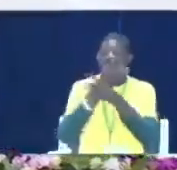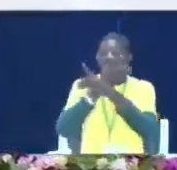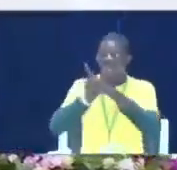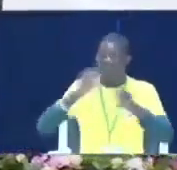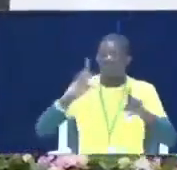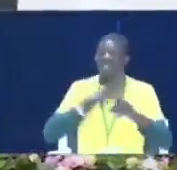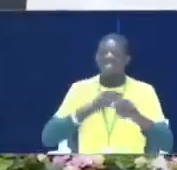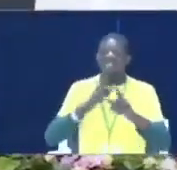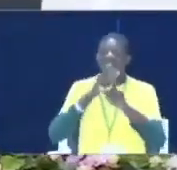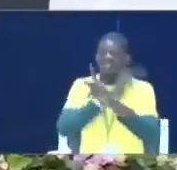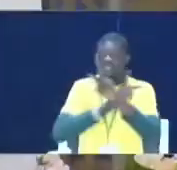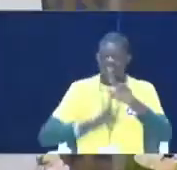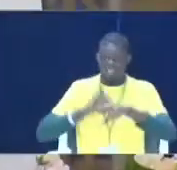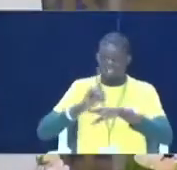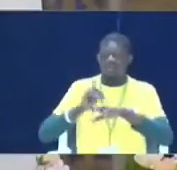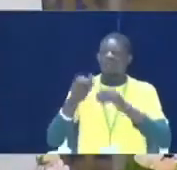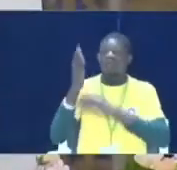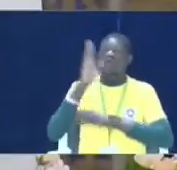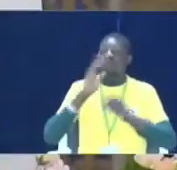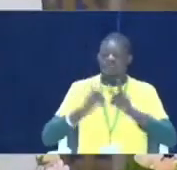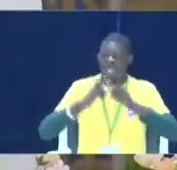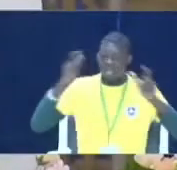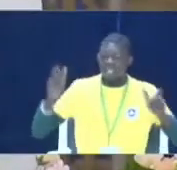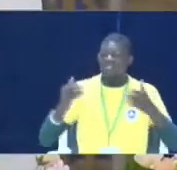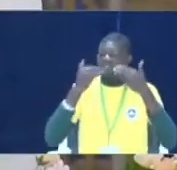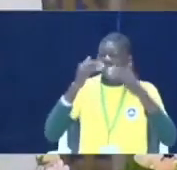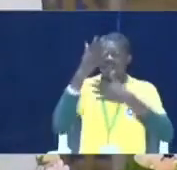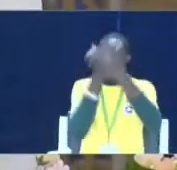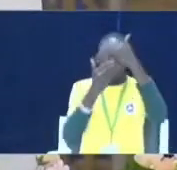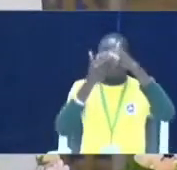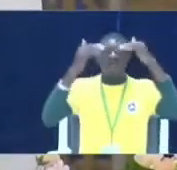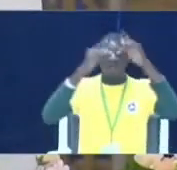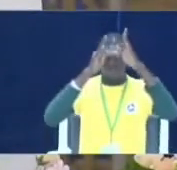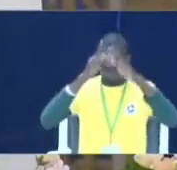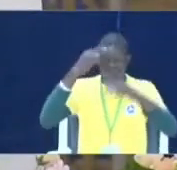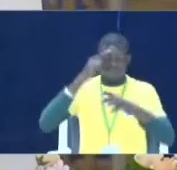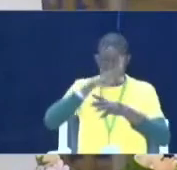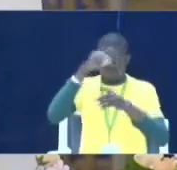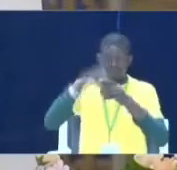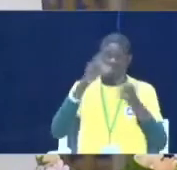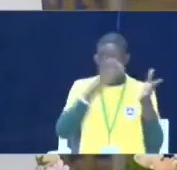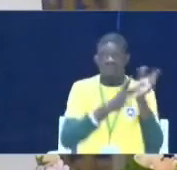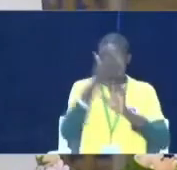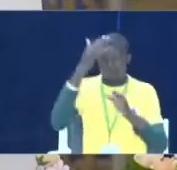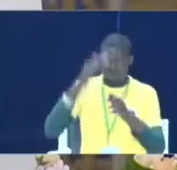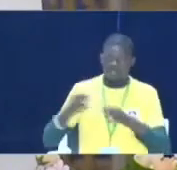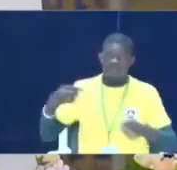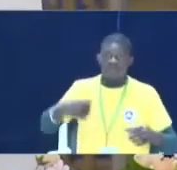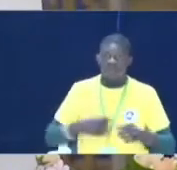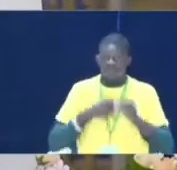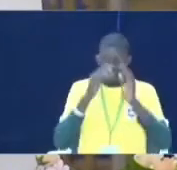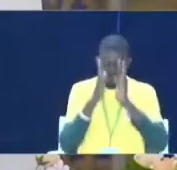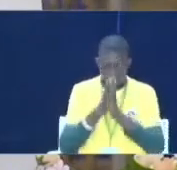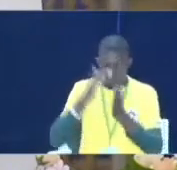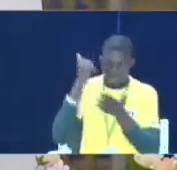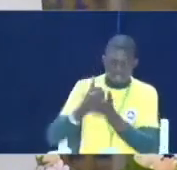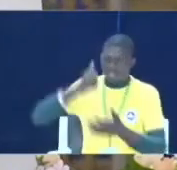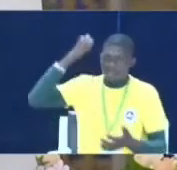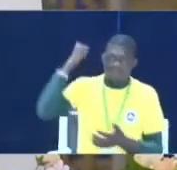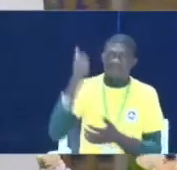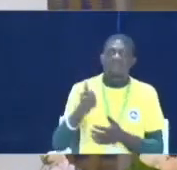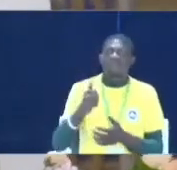let the kingdom of God be enlarged. Thank you, Heavenly Father, for in Jesus' mighty name we have prayed.